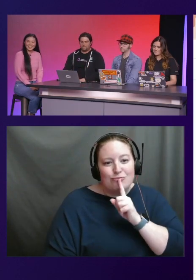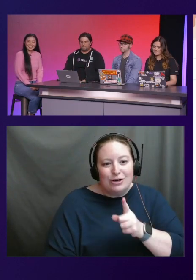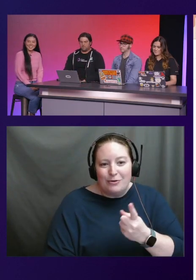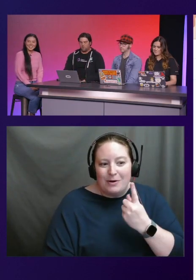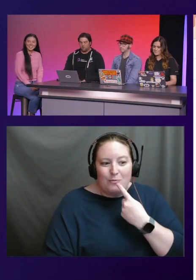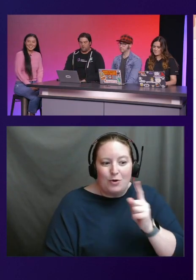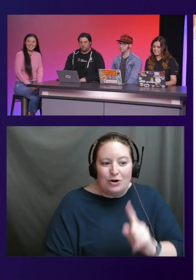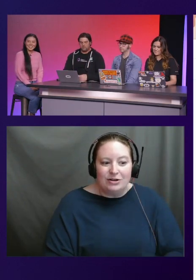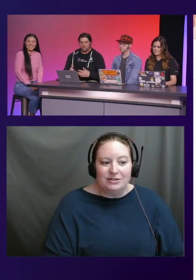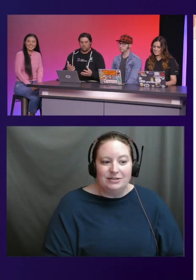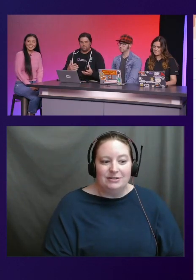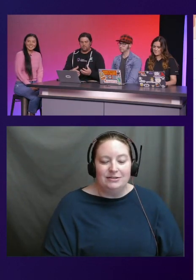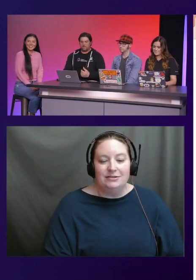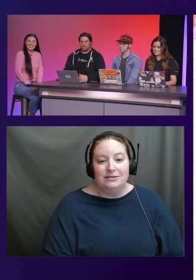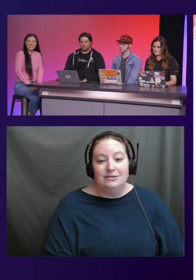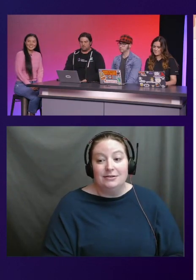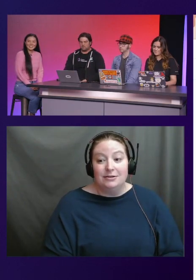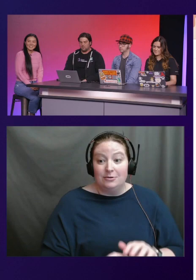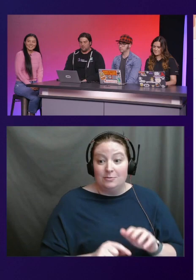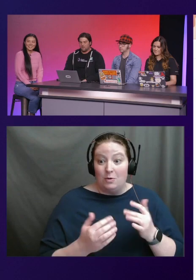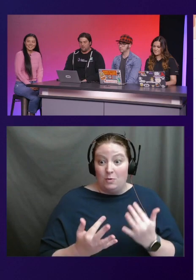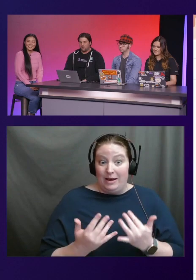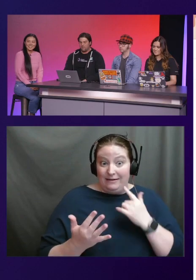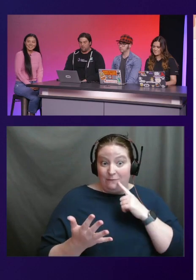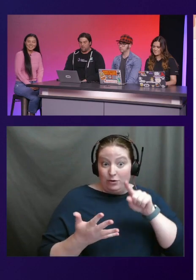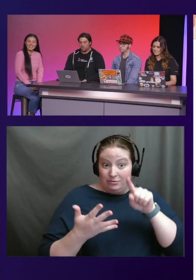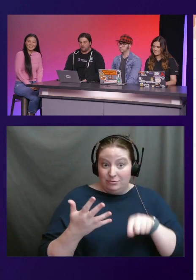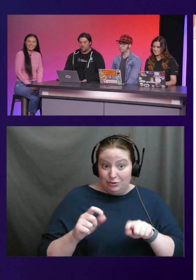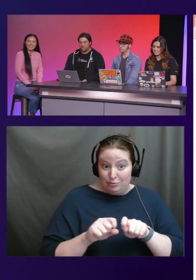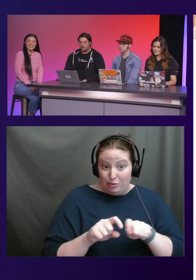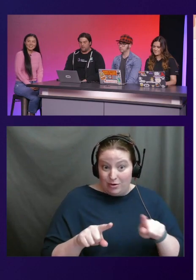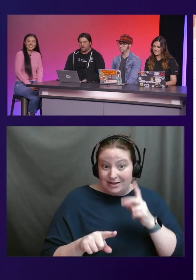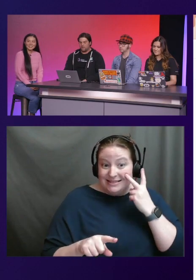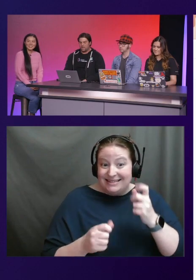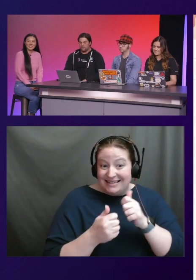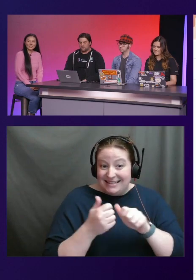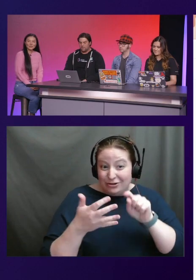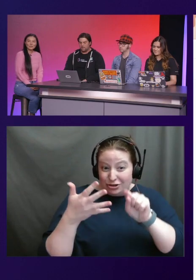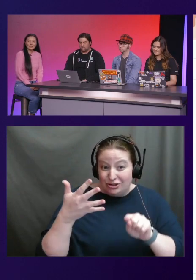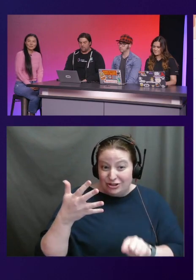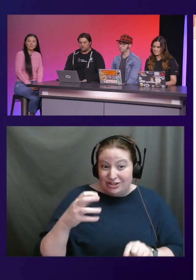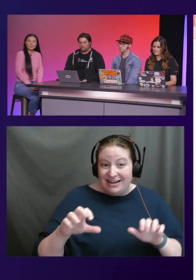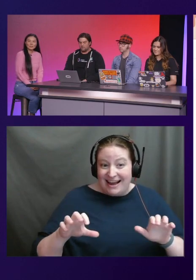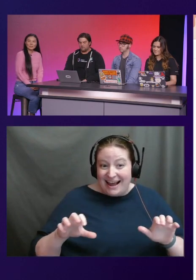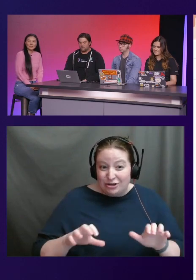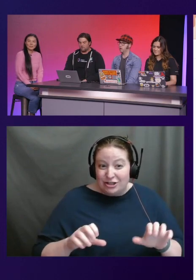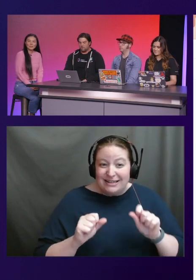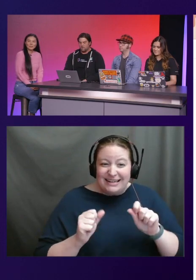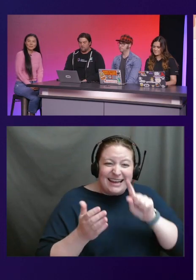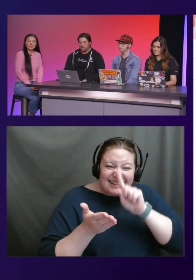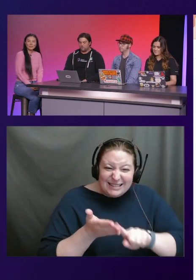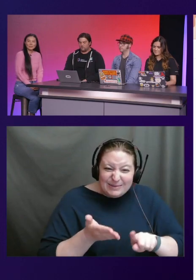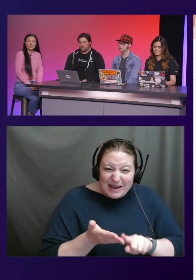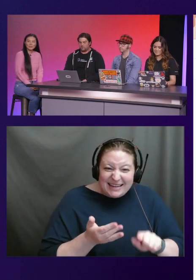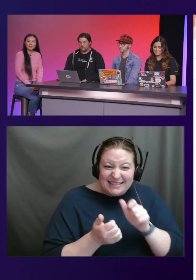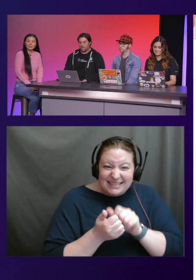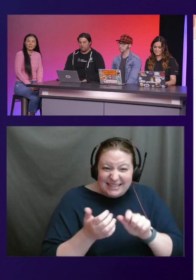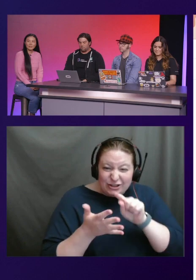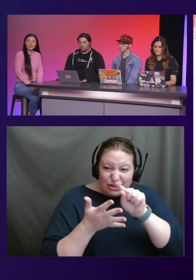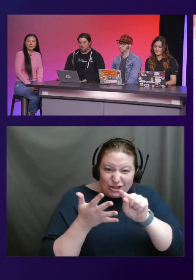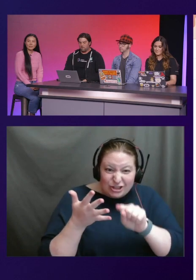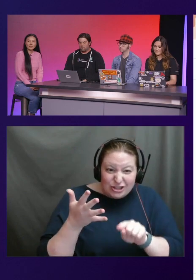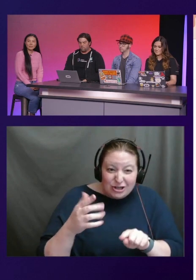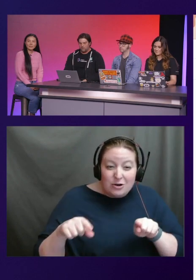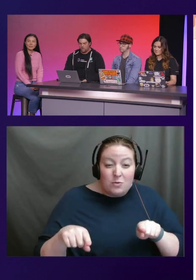wait for that to deploy, you can see each one of these actions. We have the ability to go in and kind of inspect what it's doing. So while it's doing the